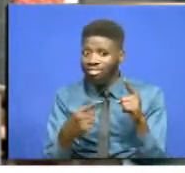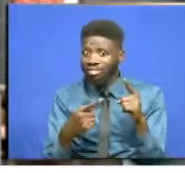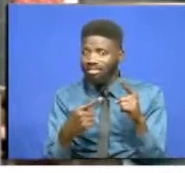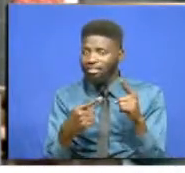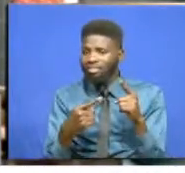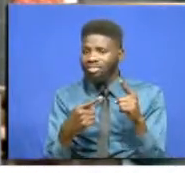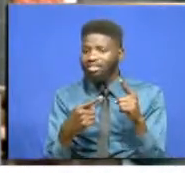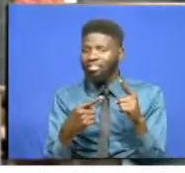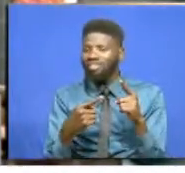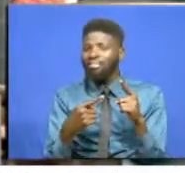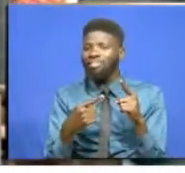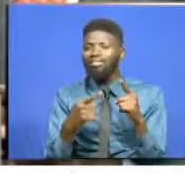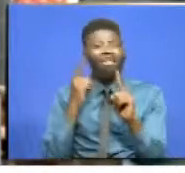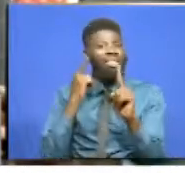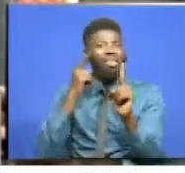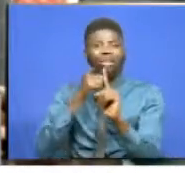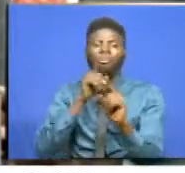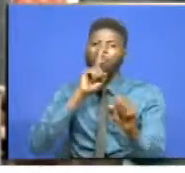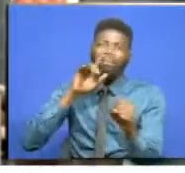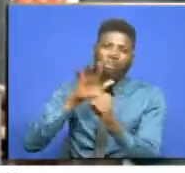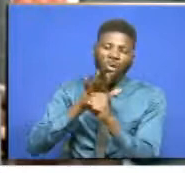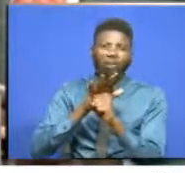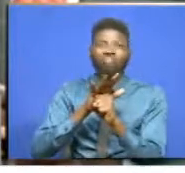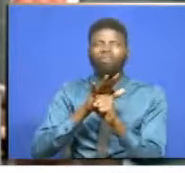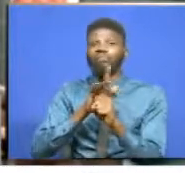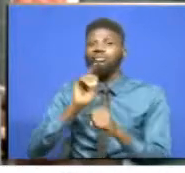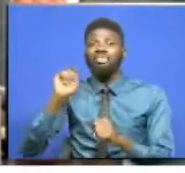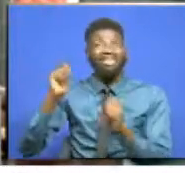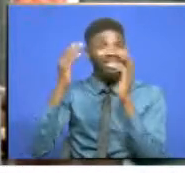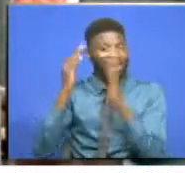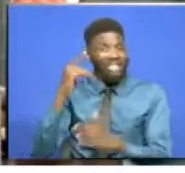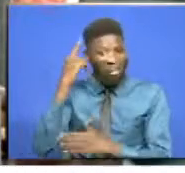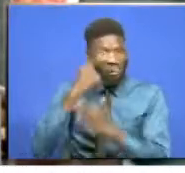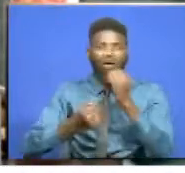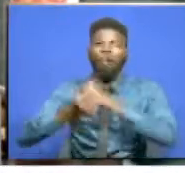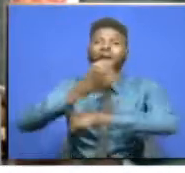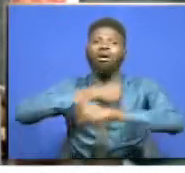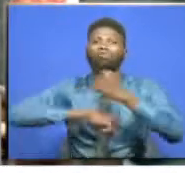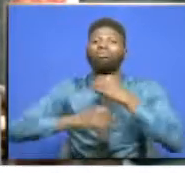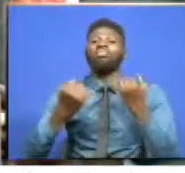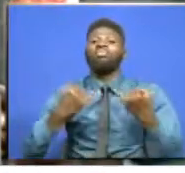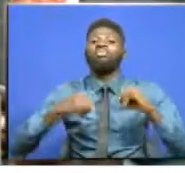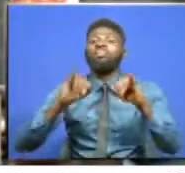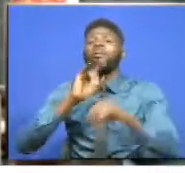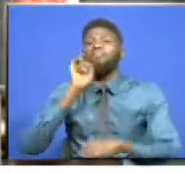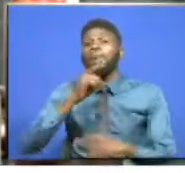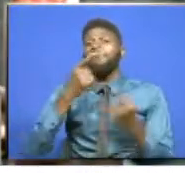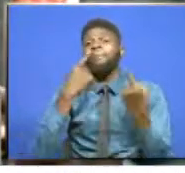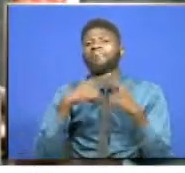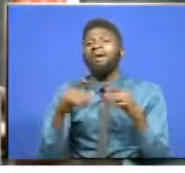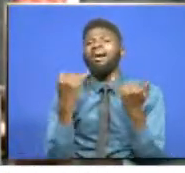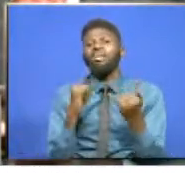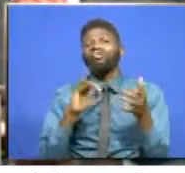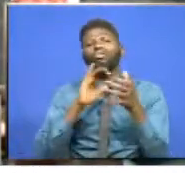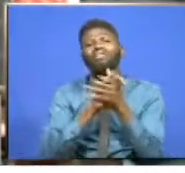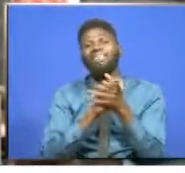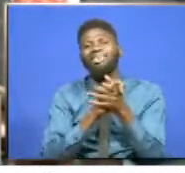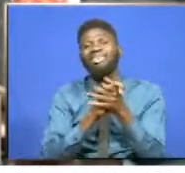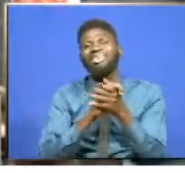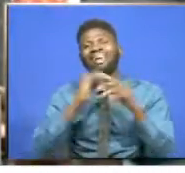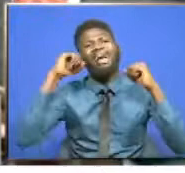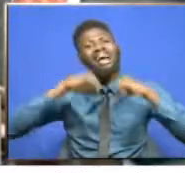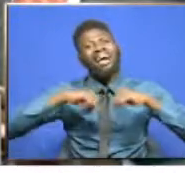just to deliver on their promises to Kenyans? Yeah. And there seems to be a lot of discord within the ruling party. Are